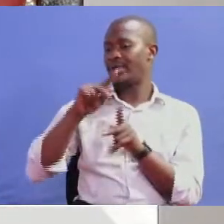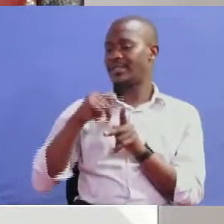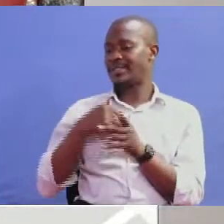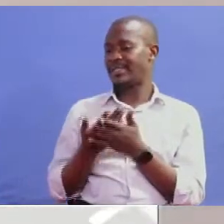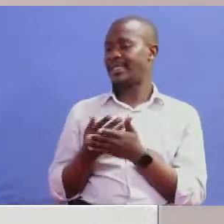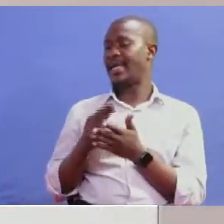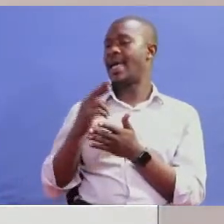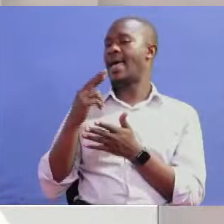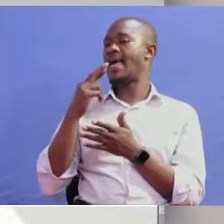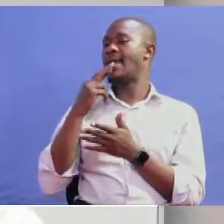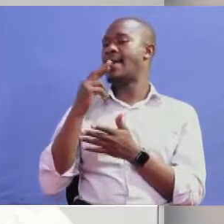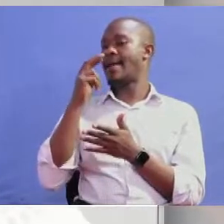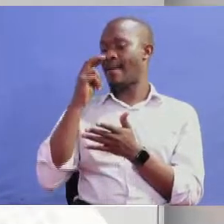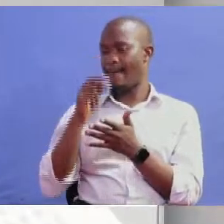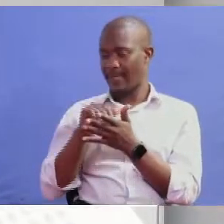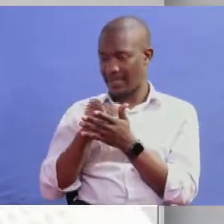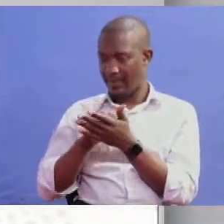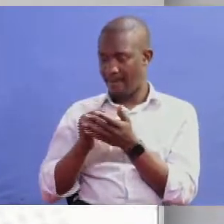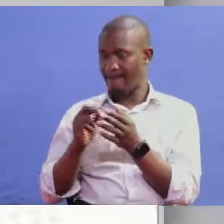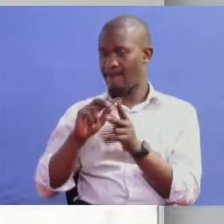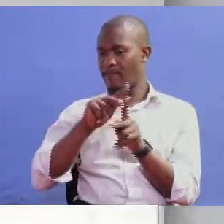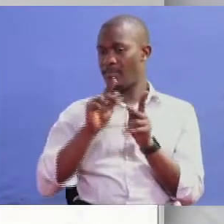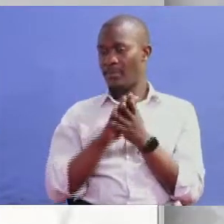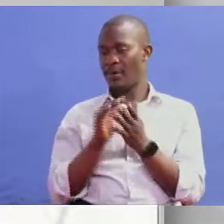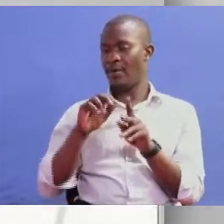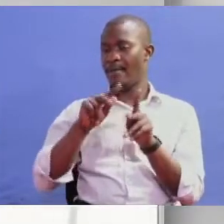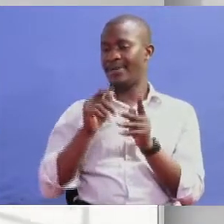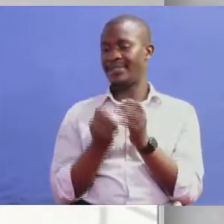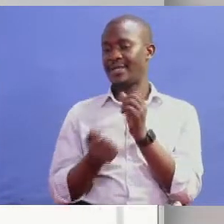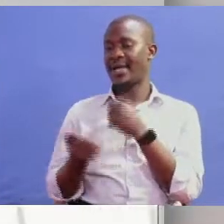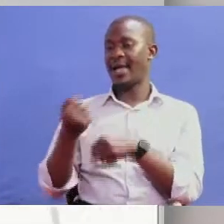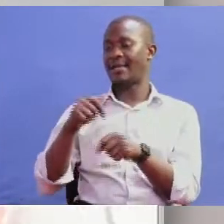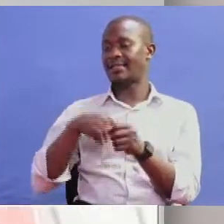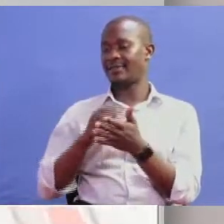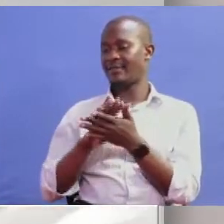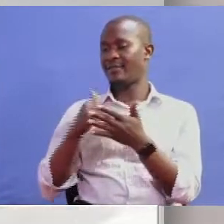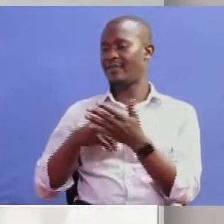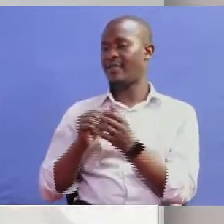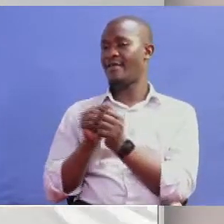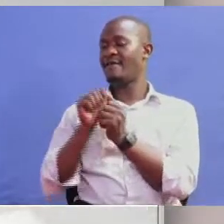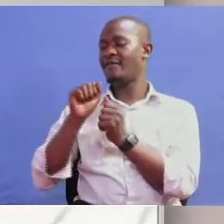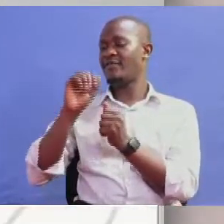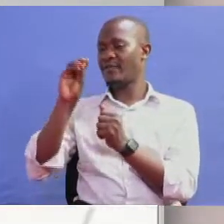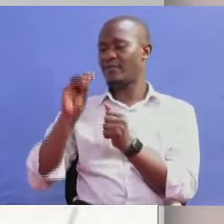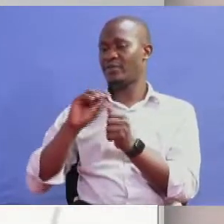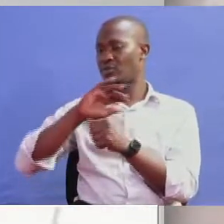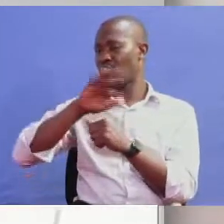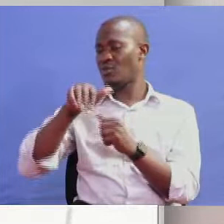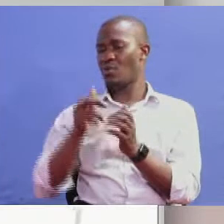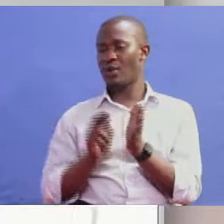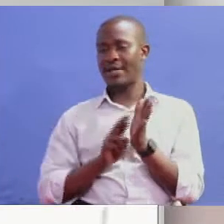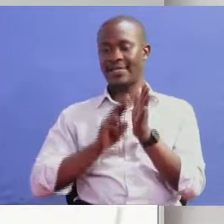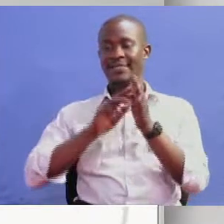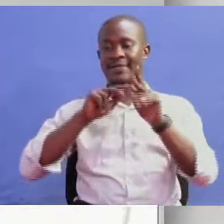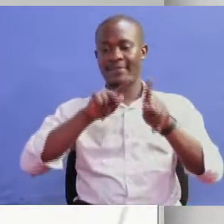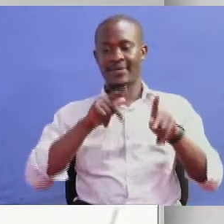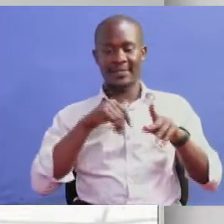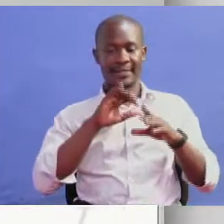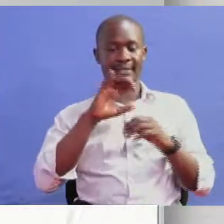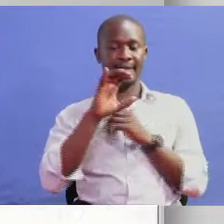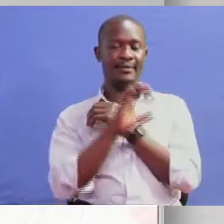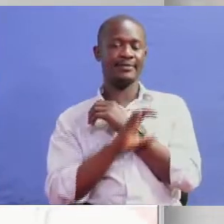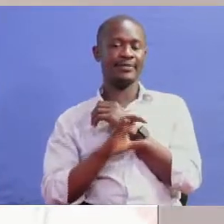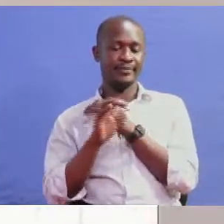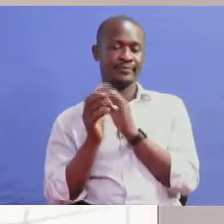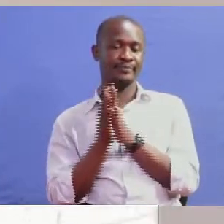the amendment of Political Parties Act and the return of the 15% that is given to all the registered parties in the country.